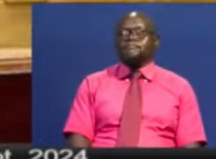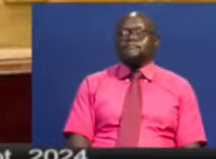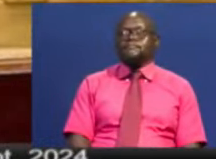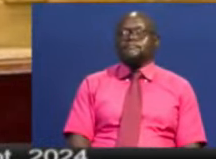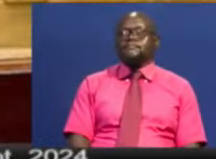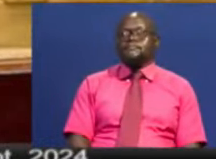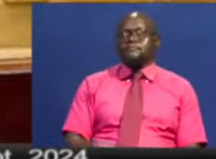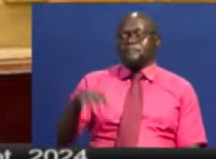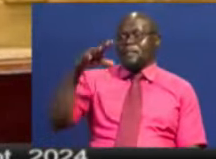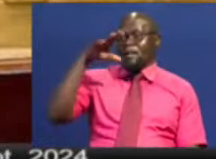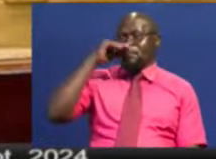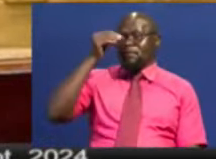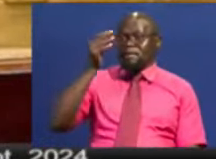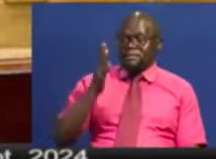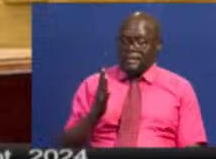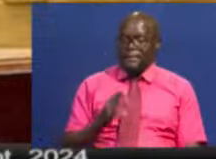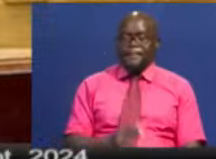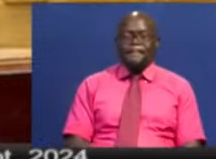Mr. Speaker,